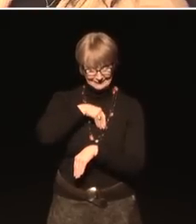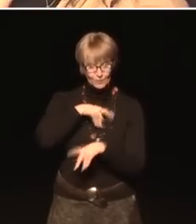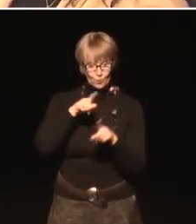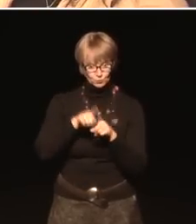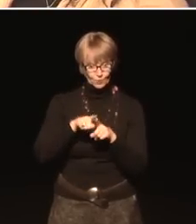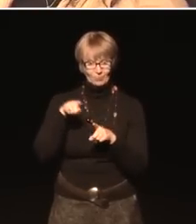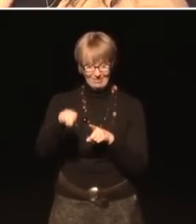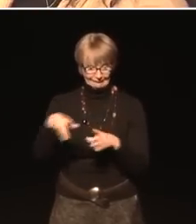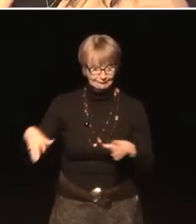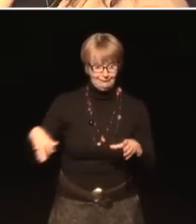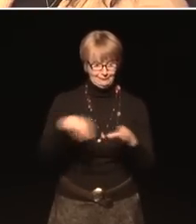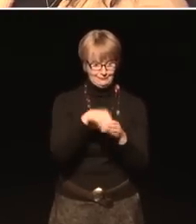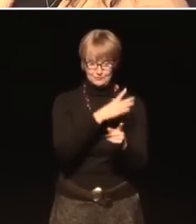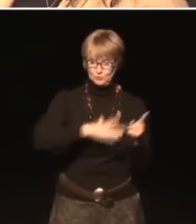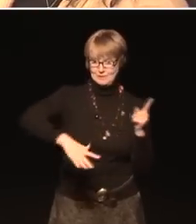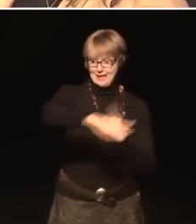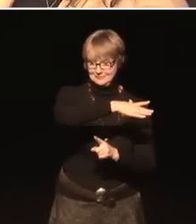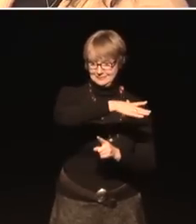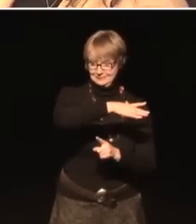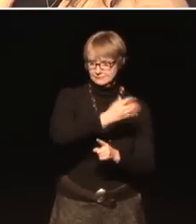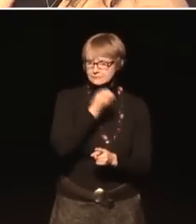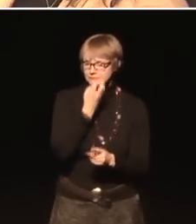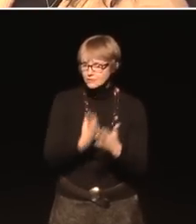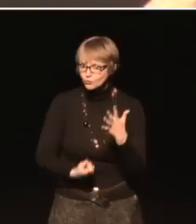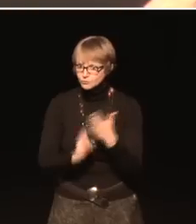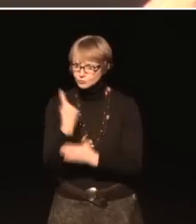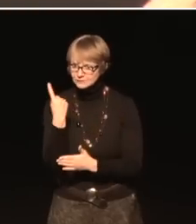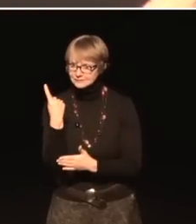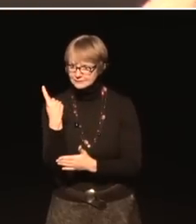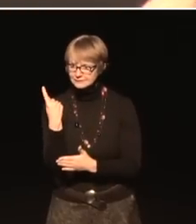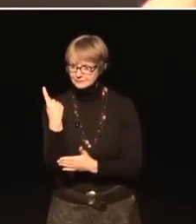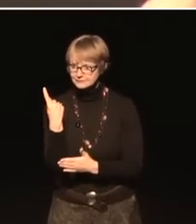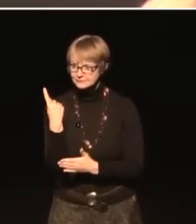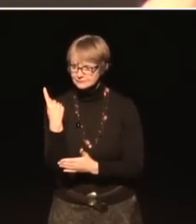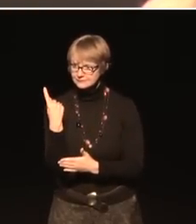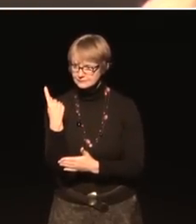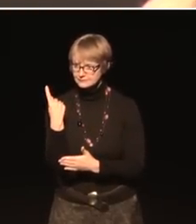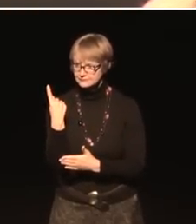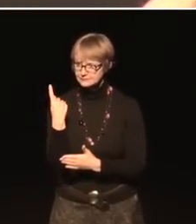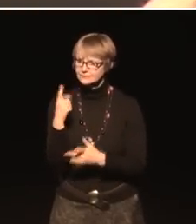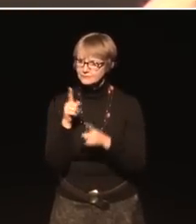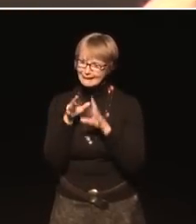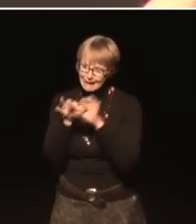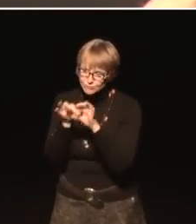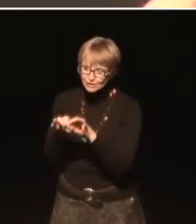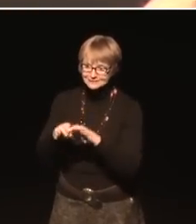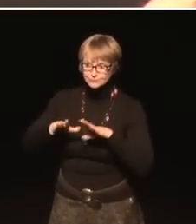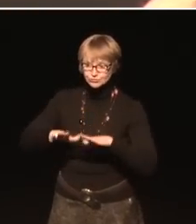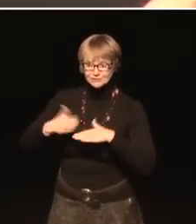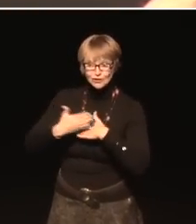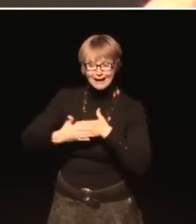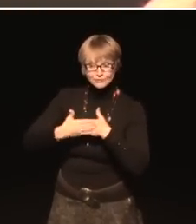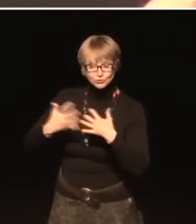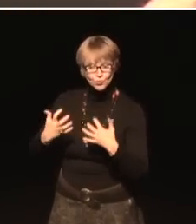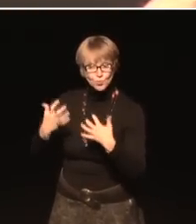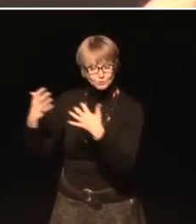nation. It's a great opportunity to engage with the British Asian audience, which is, as we